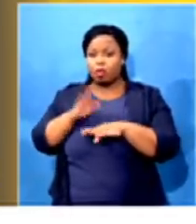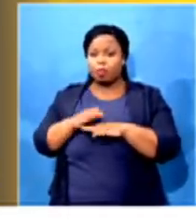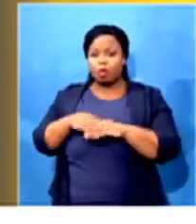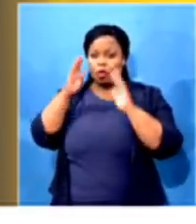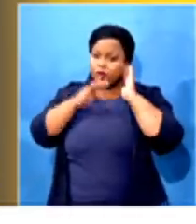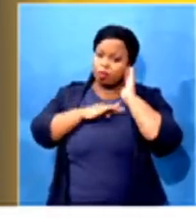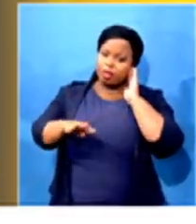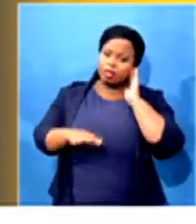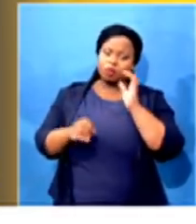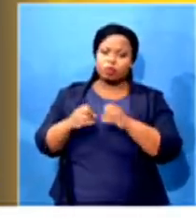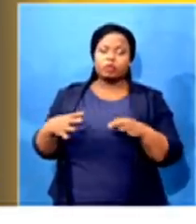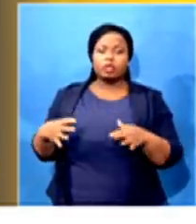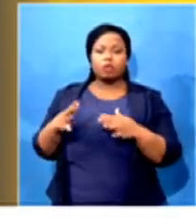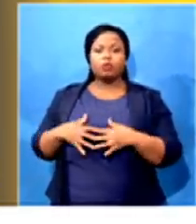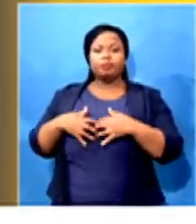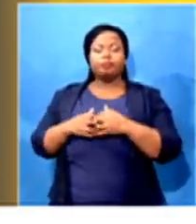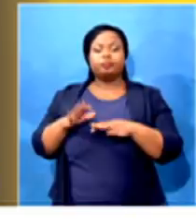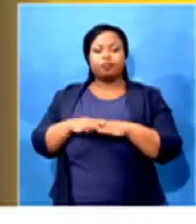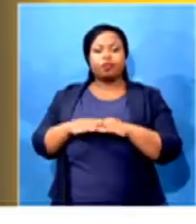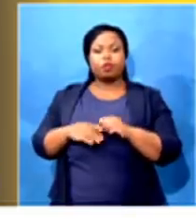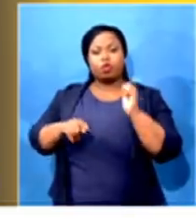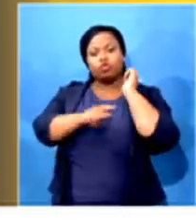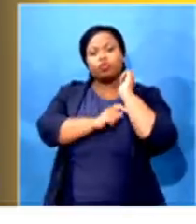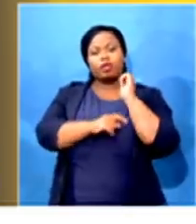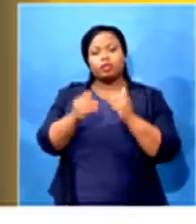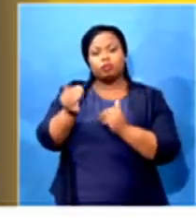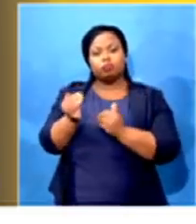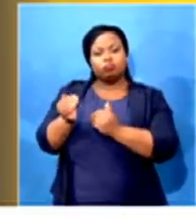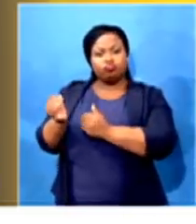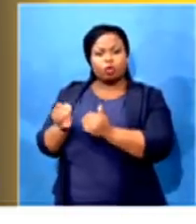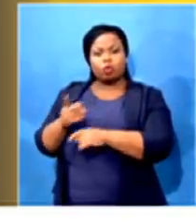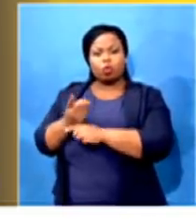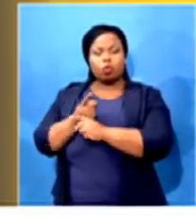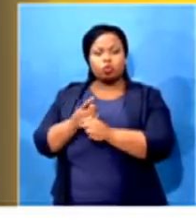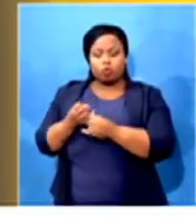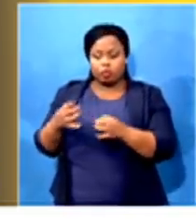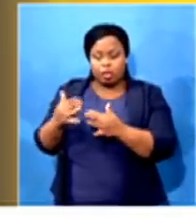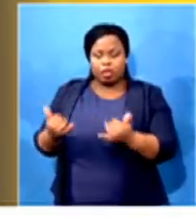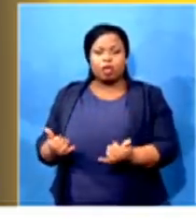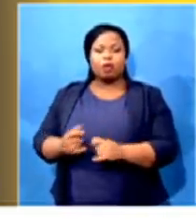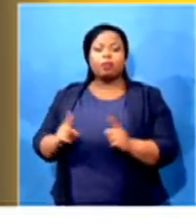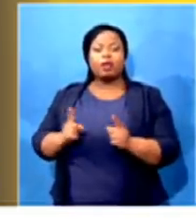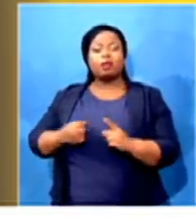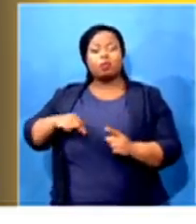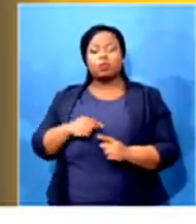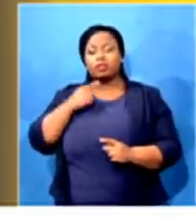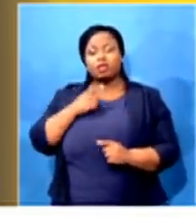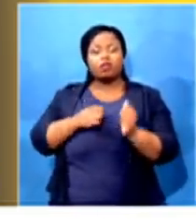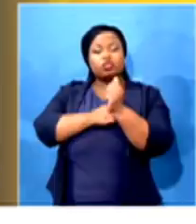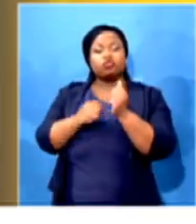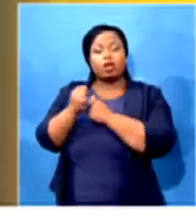start creating the temporary structures incrementally. So when we put up 4, every structure